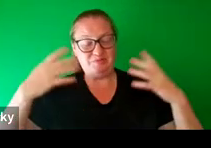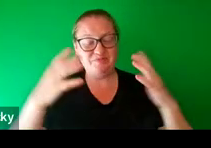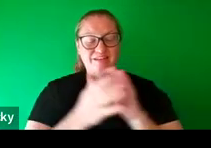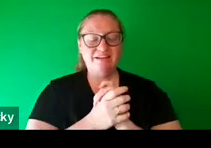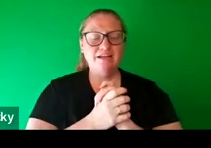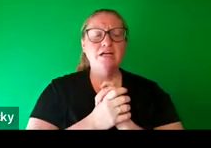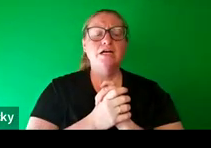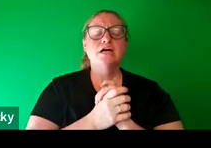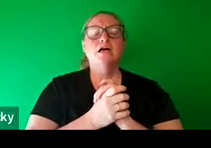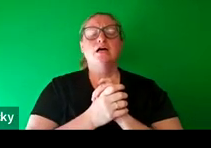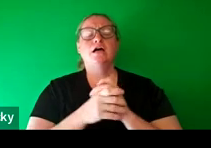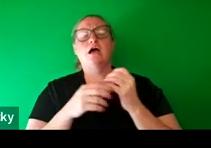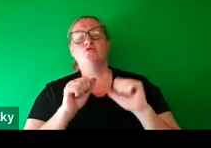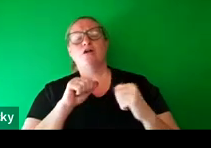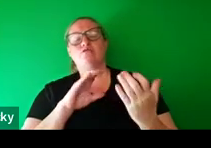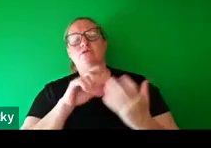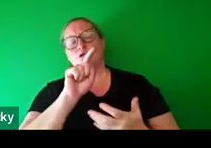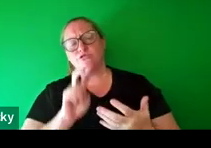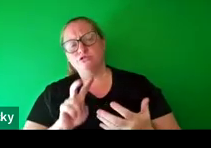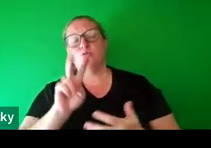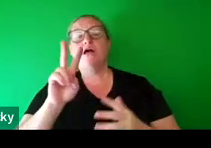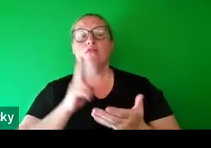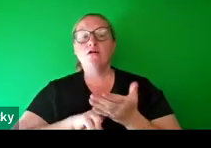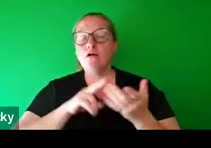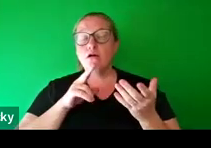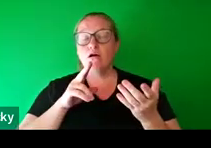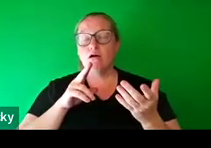I'll take a stab at a couple of them. The contracts issue,